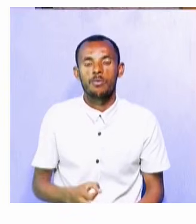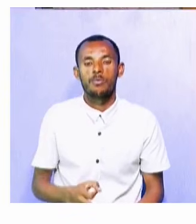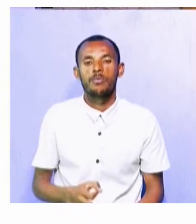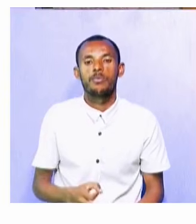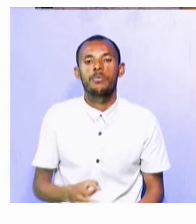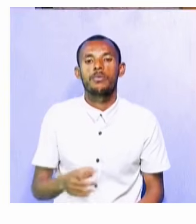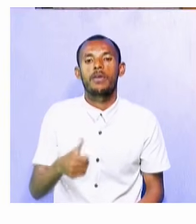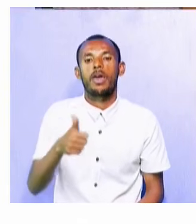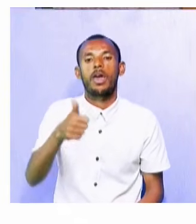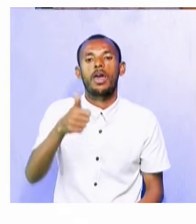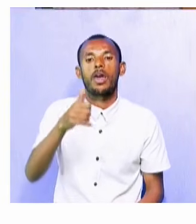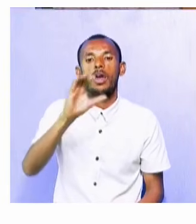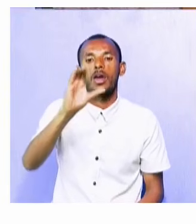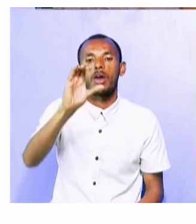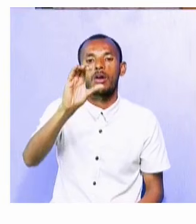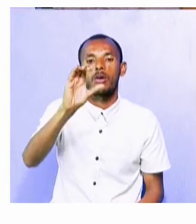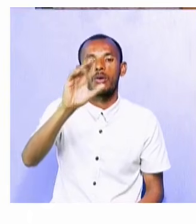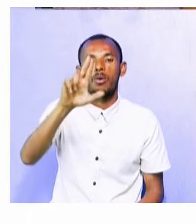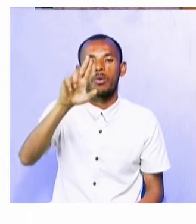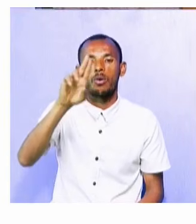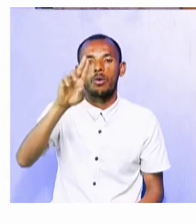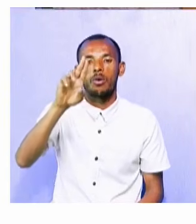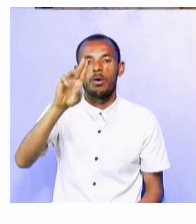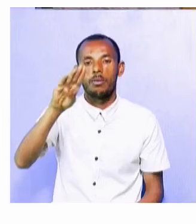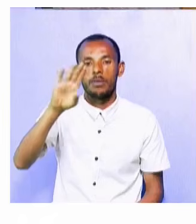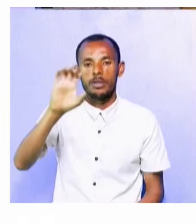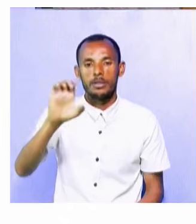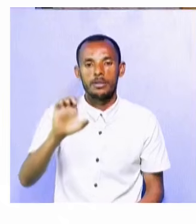the cube is